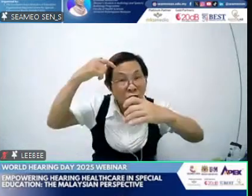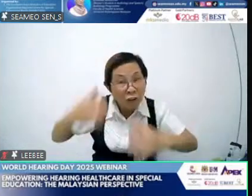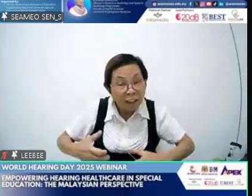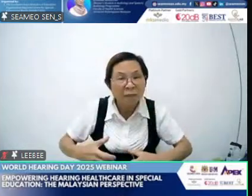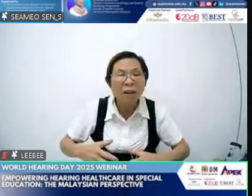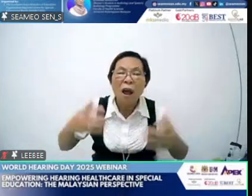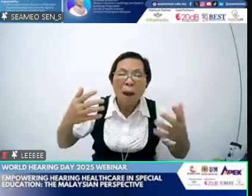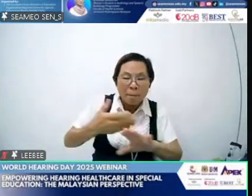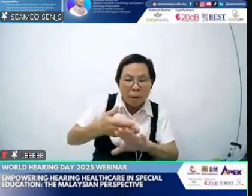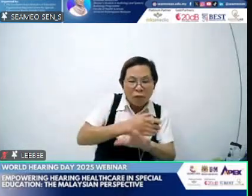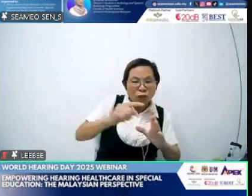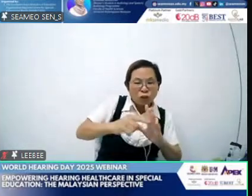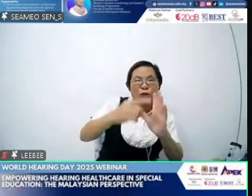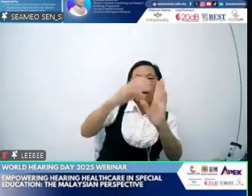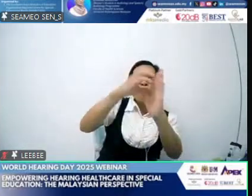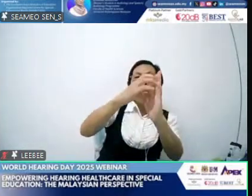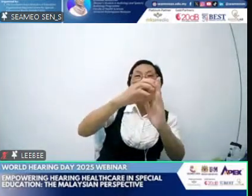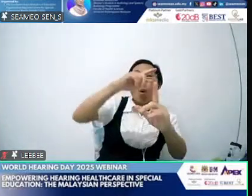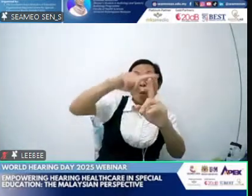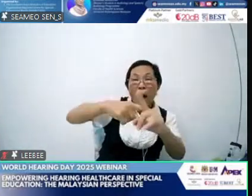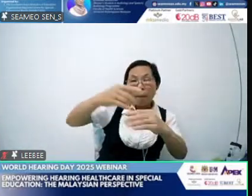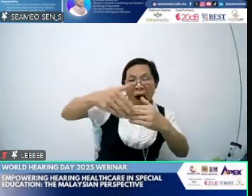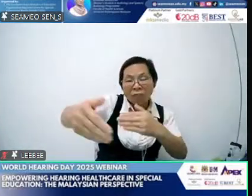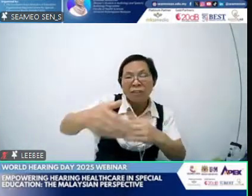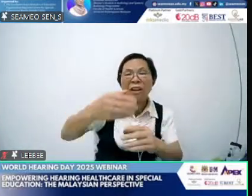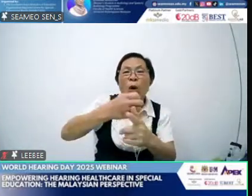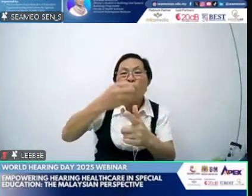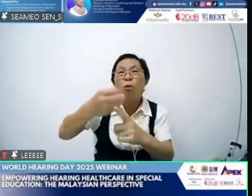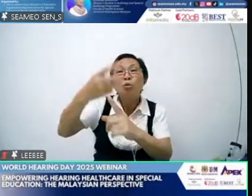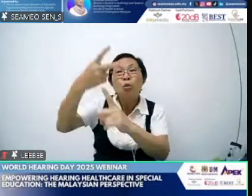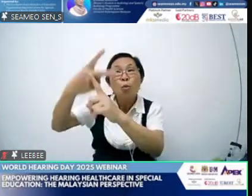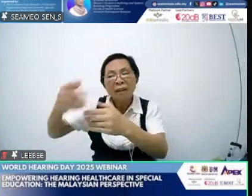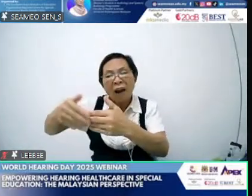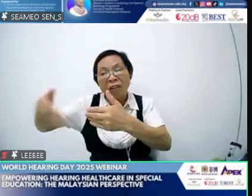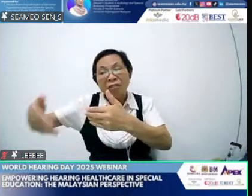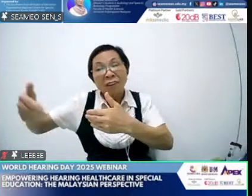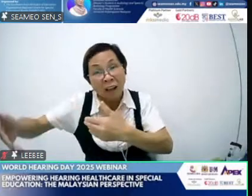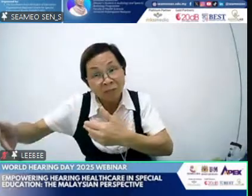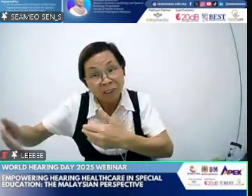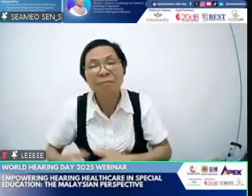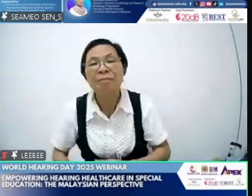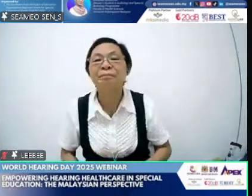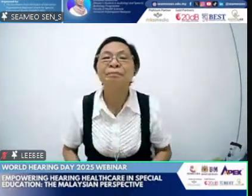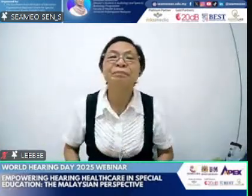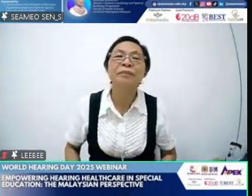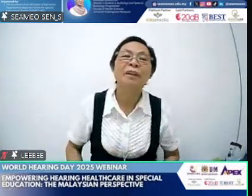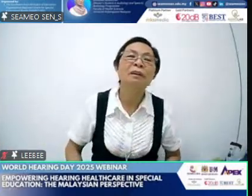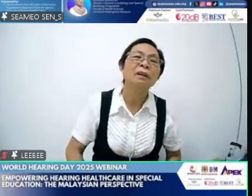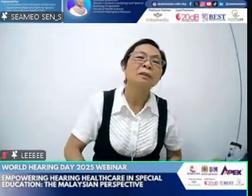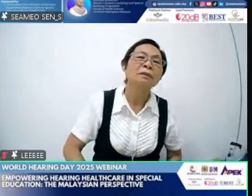using the module 1 month after and 2 months after. So for